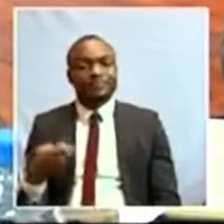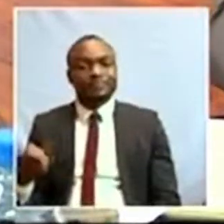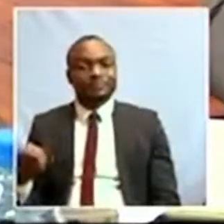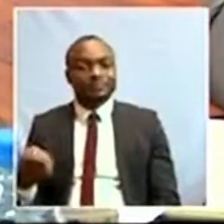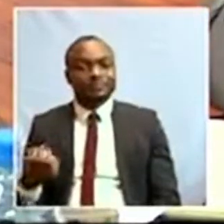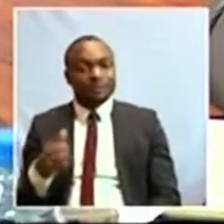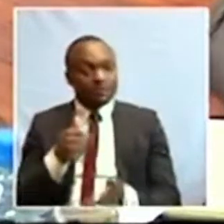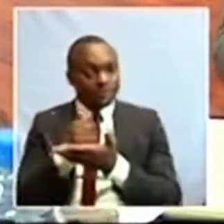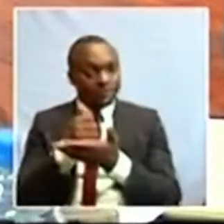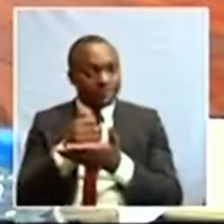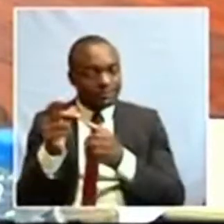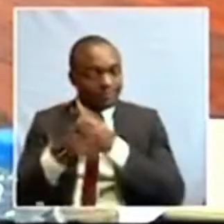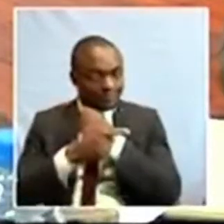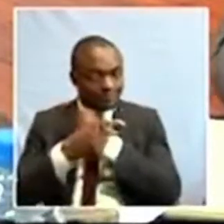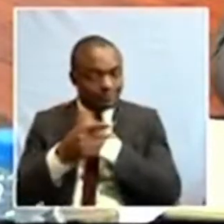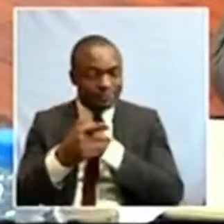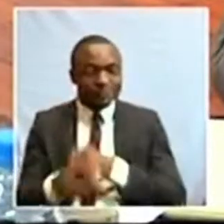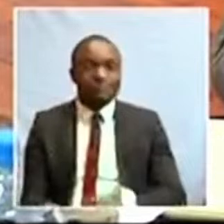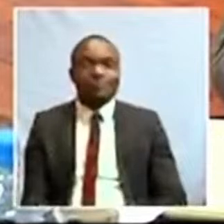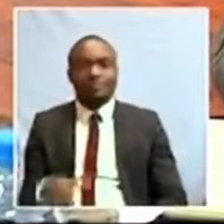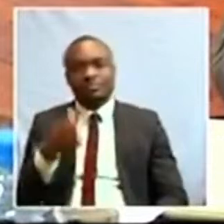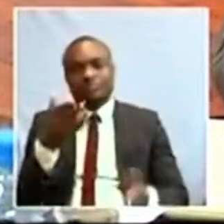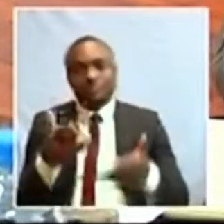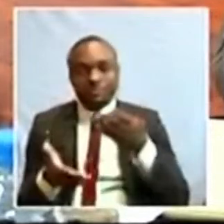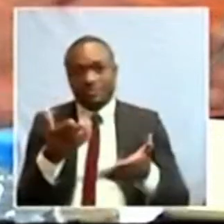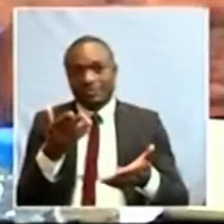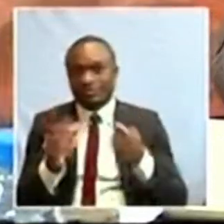to help our department. Maybe